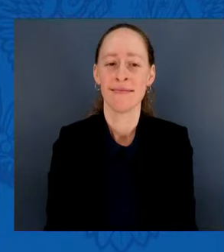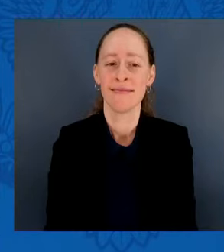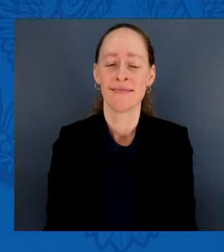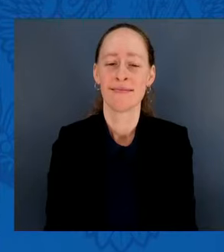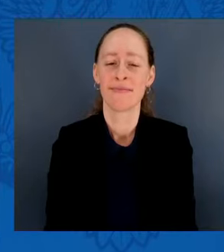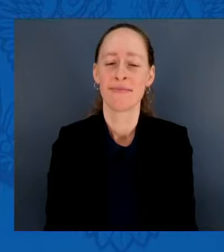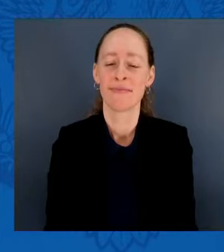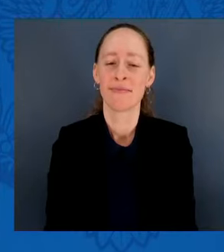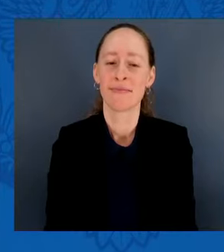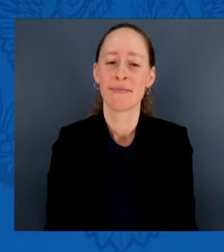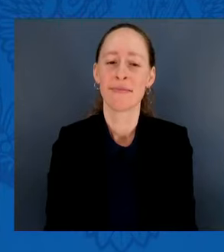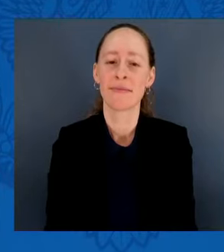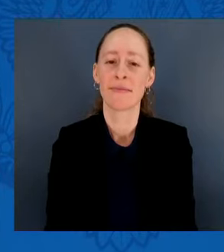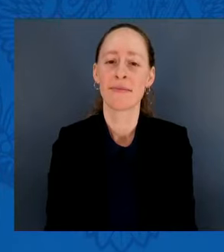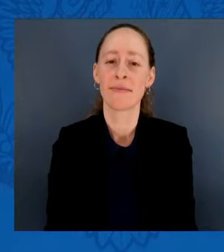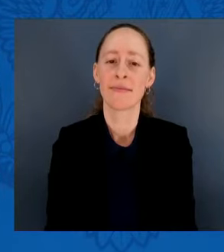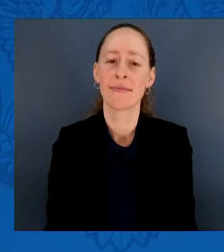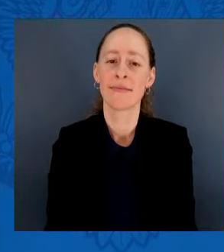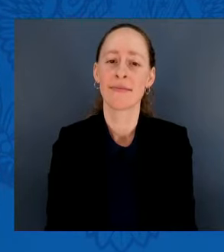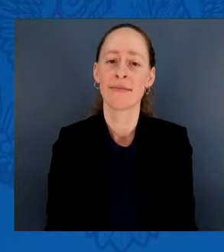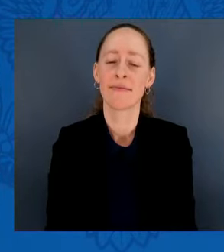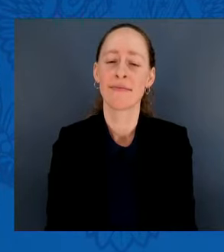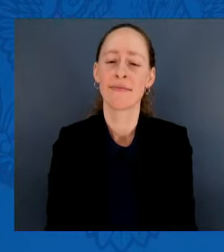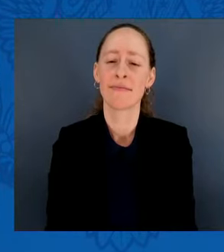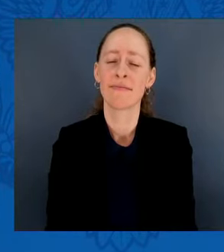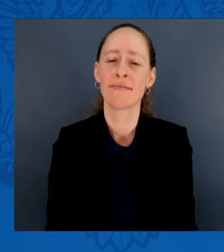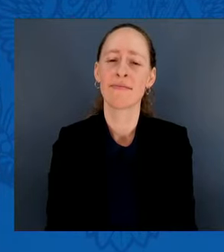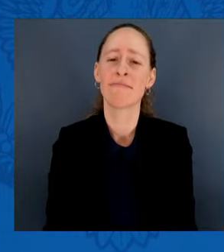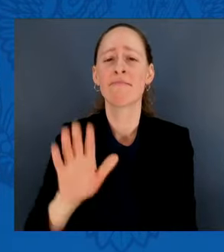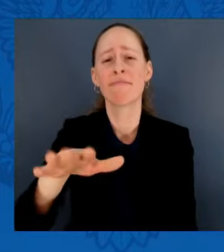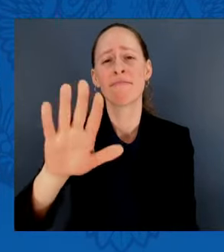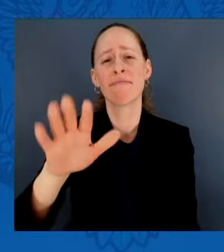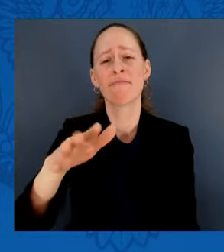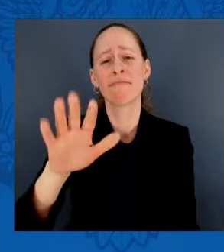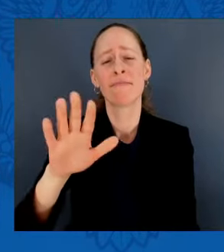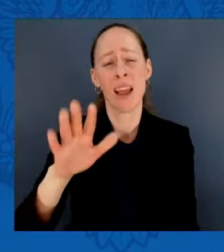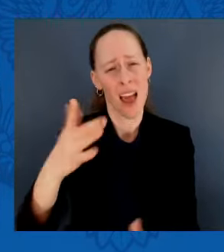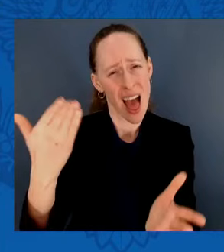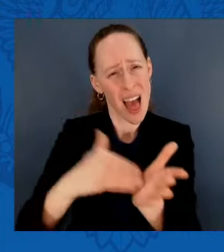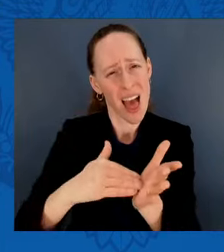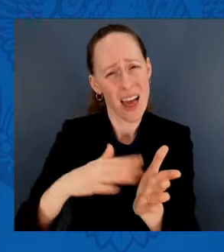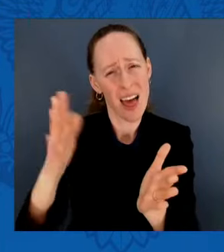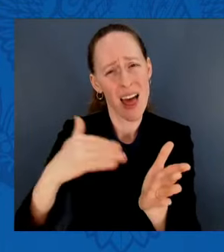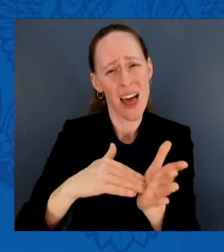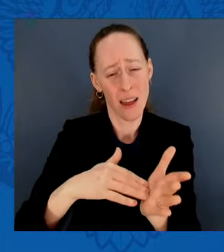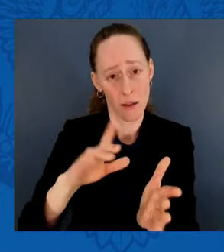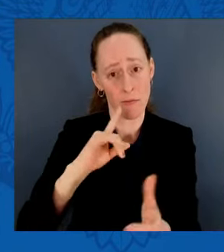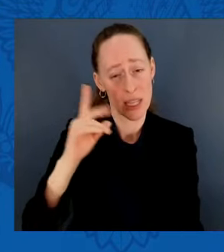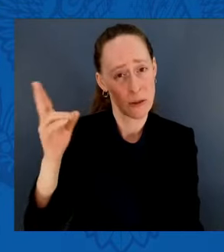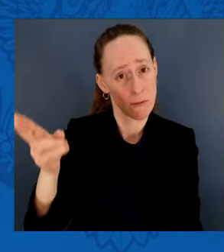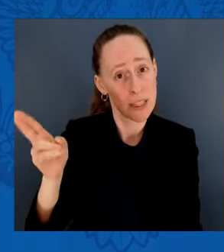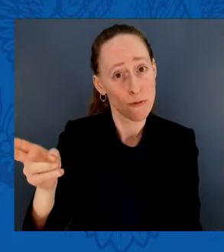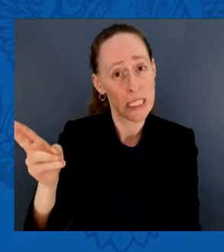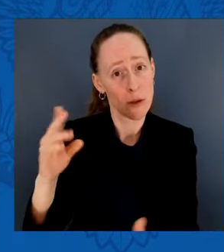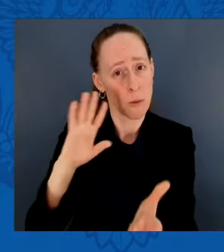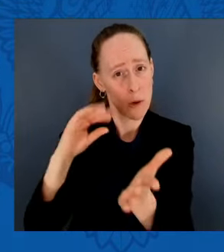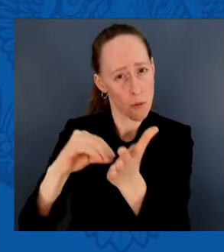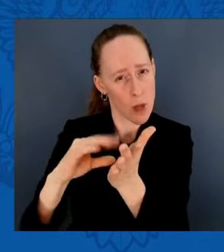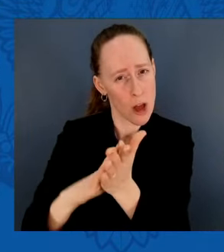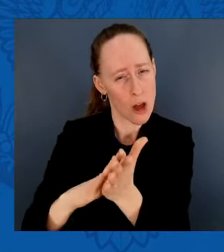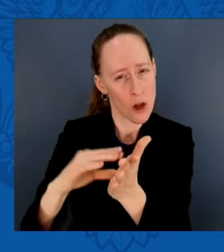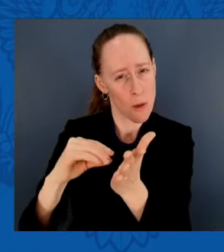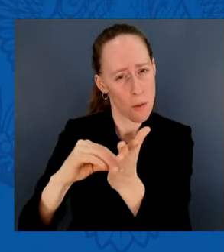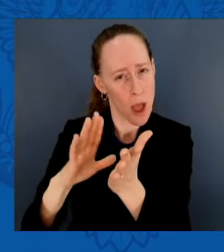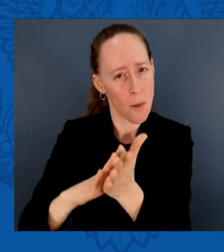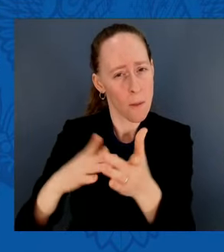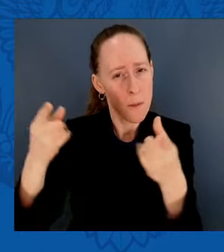it's not hyperbole to suggest history is watching. We're watching. Your children and grandchildren will read about this